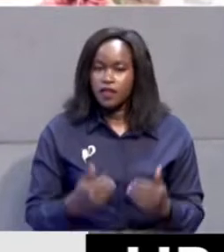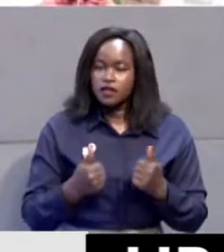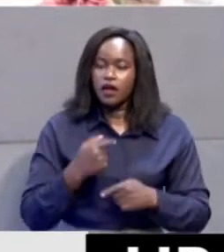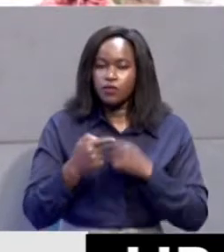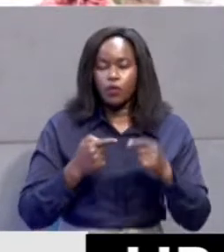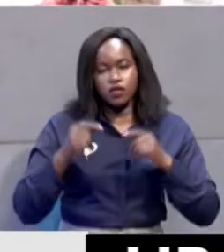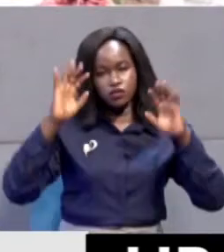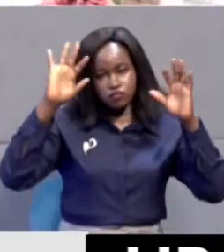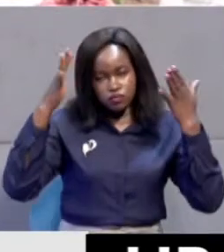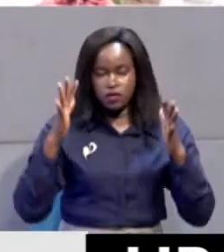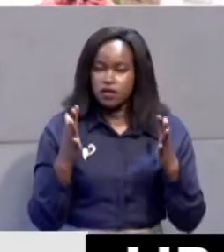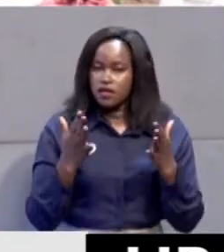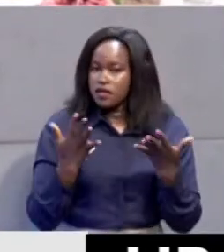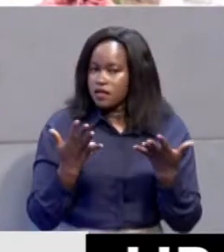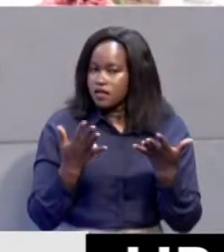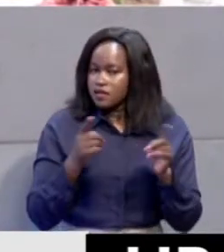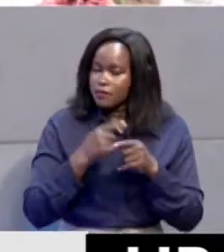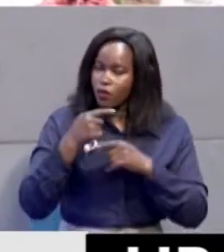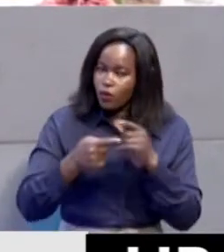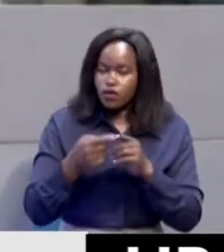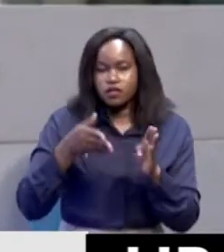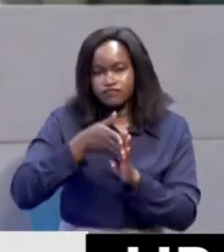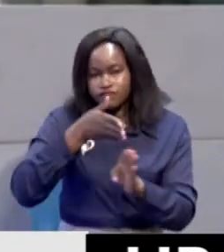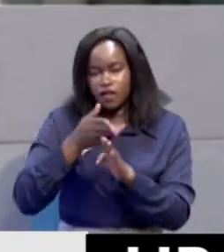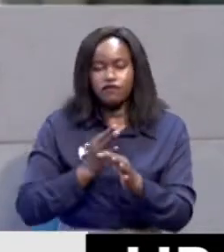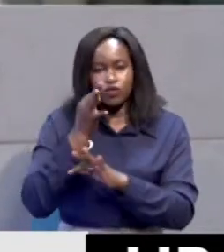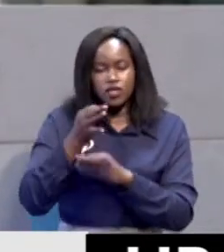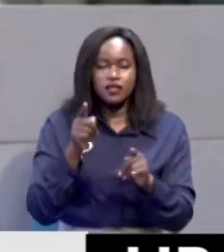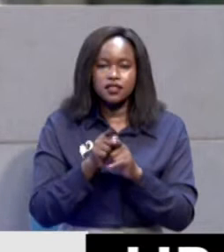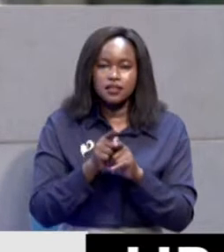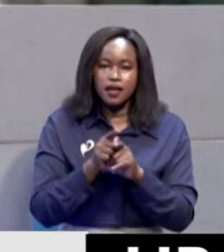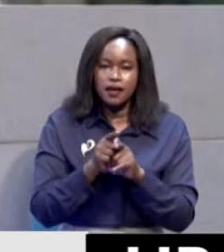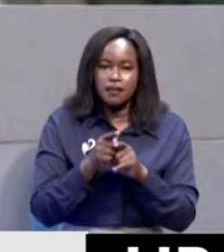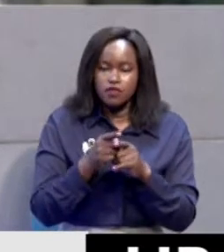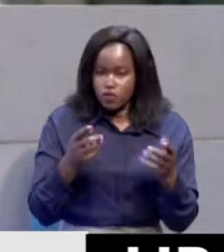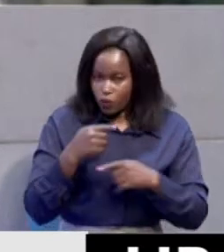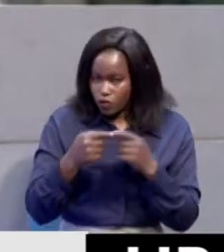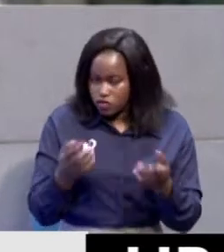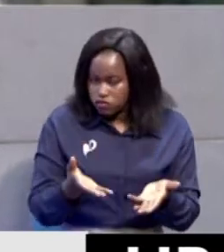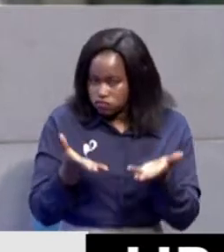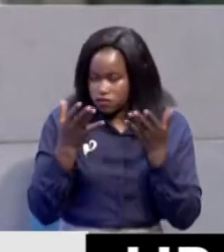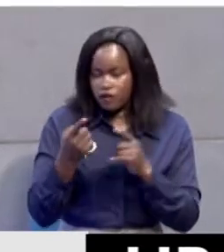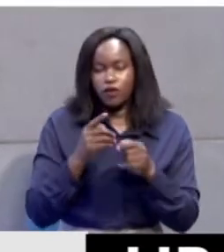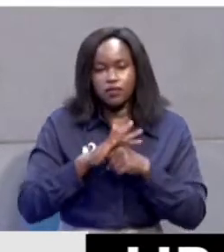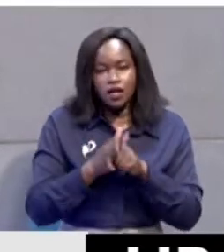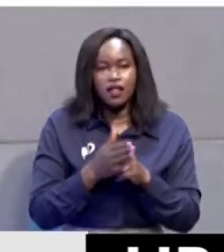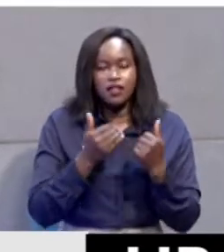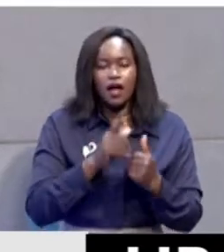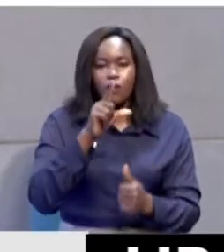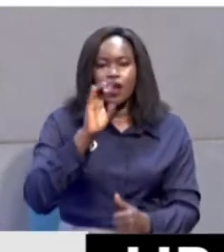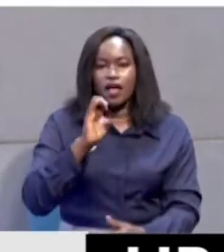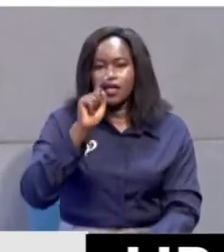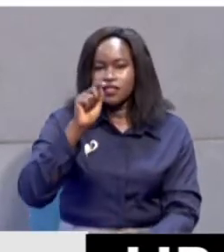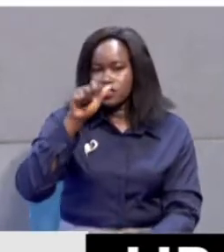girls in shaping equal future and recovery from COVID-19 pandemic. Let She Go Microfinance Uganda has